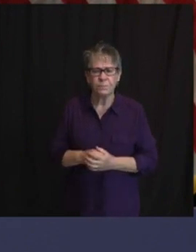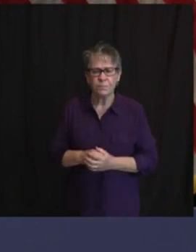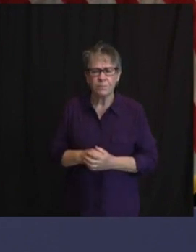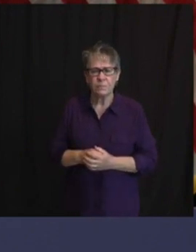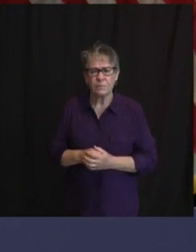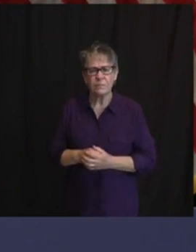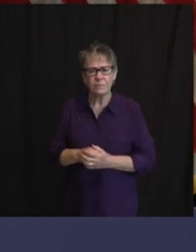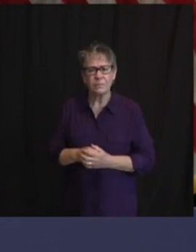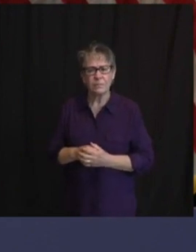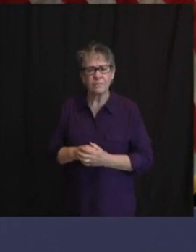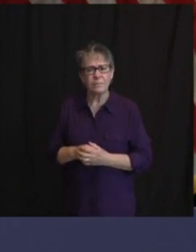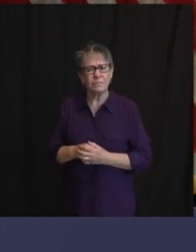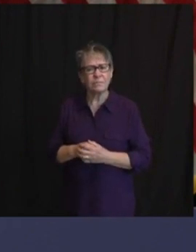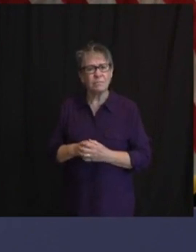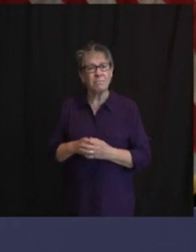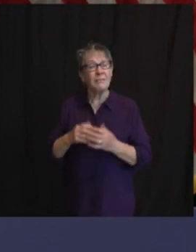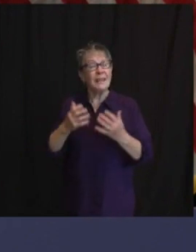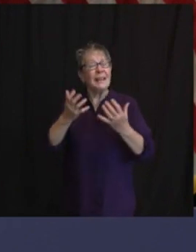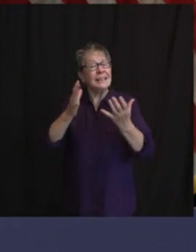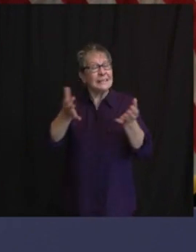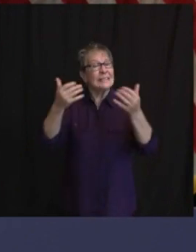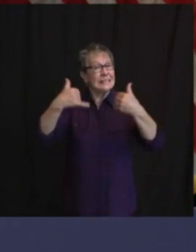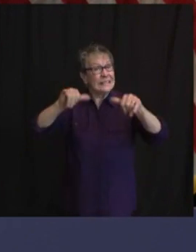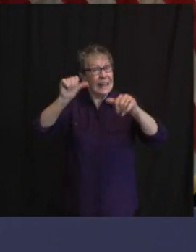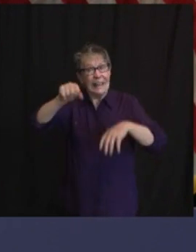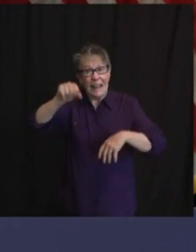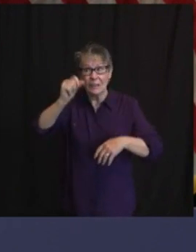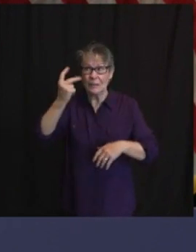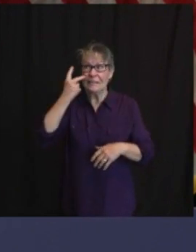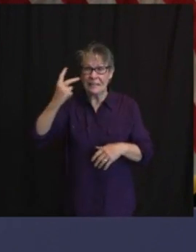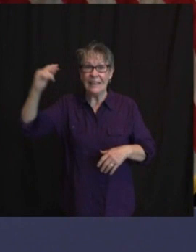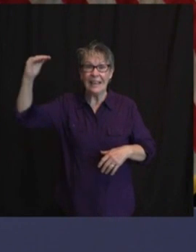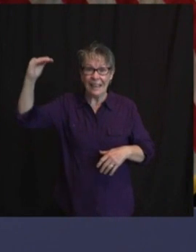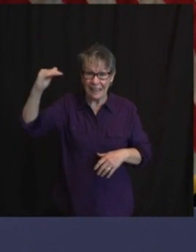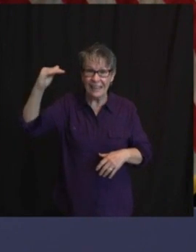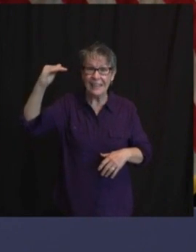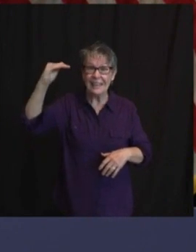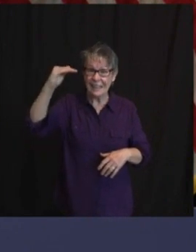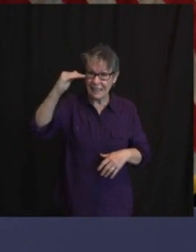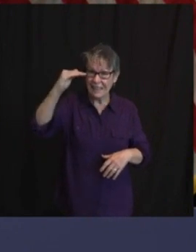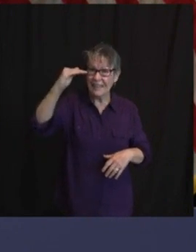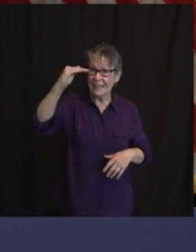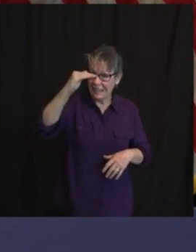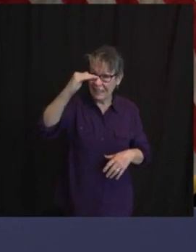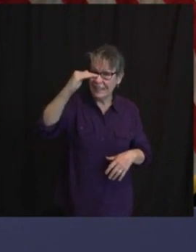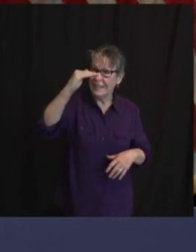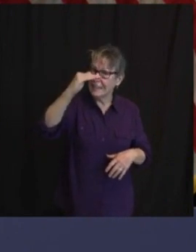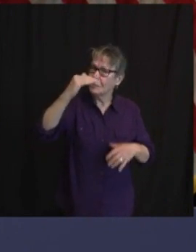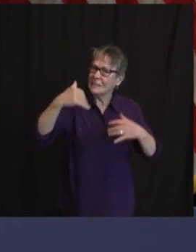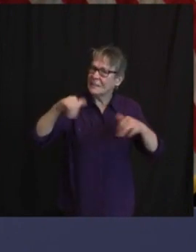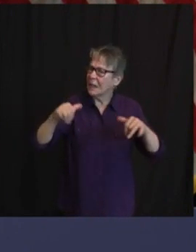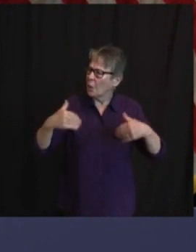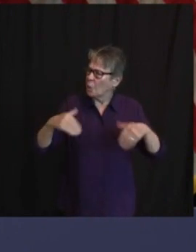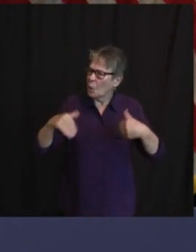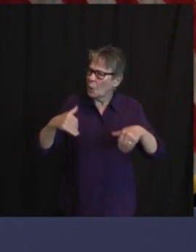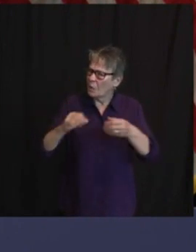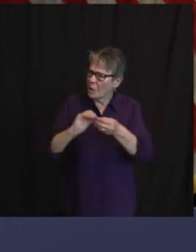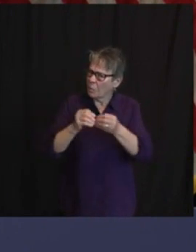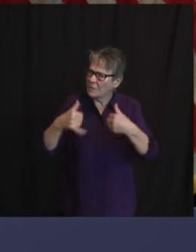to remind folks, that's a cumulative number, so the spot number is going to be inevitably better, and it's also still